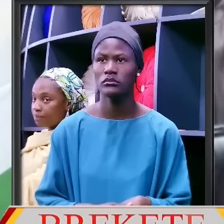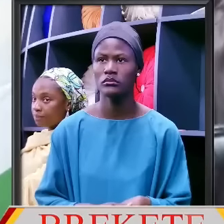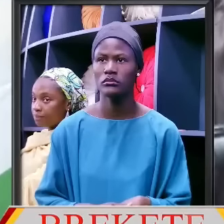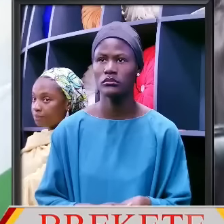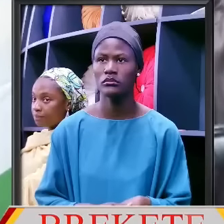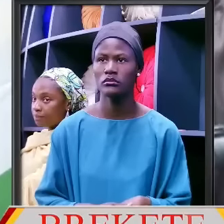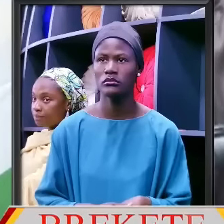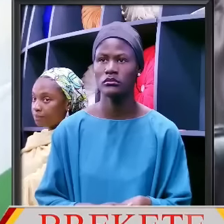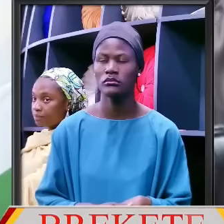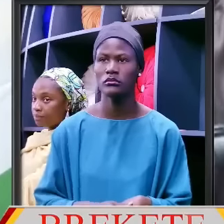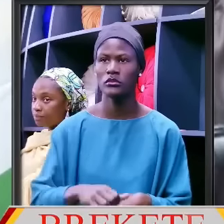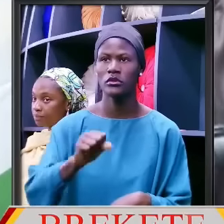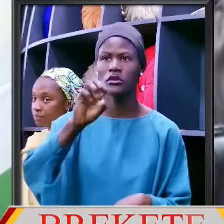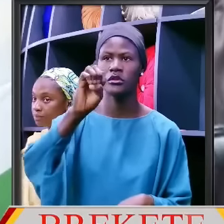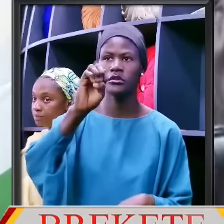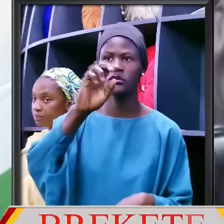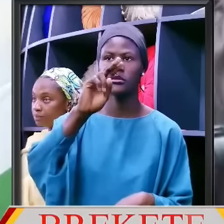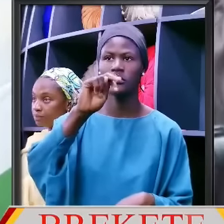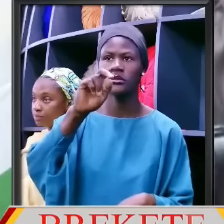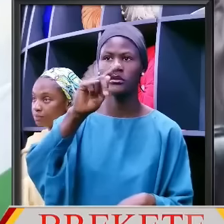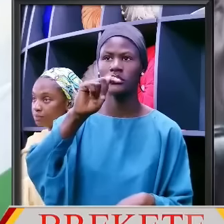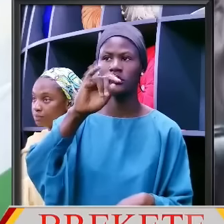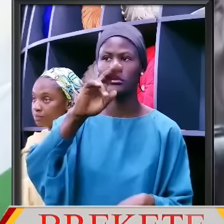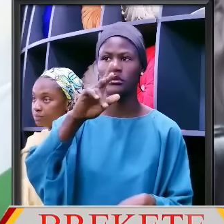Okay. The Senate President,